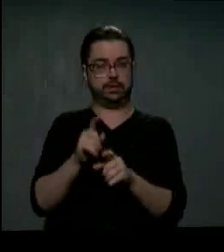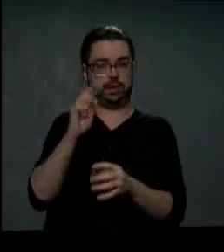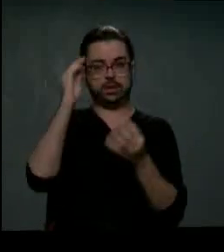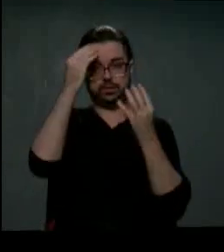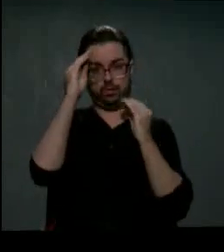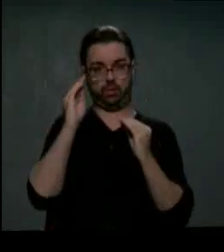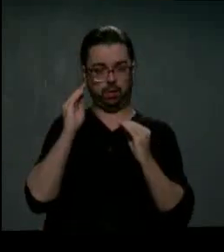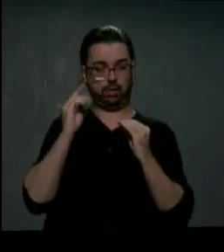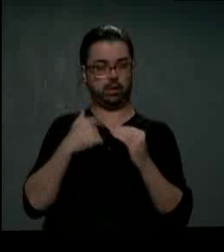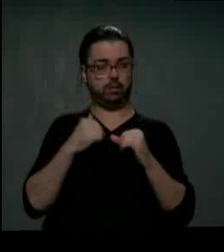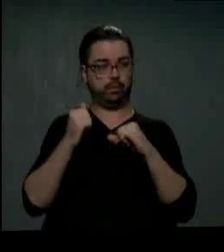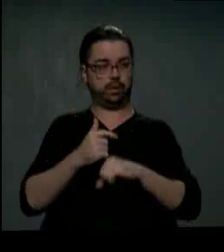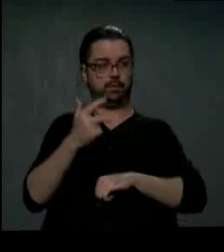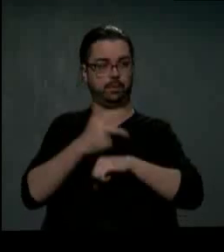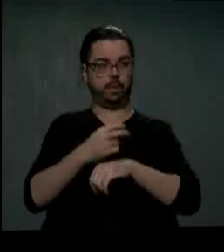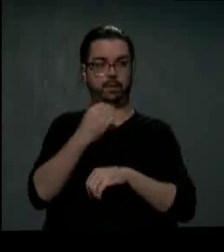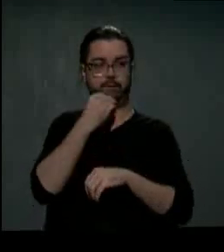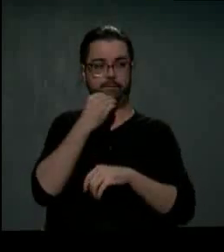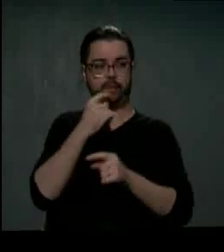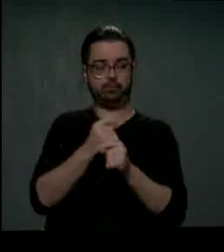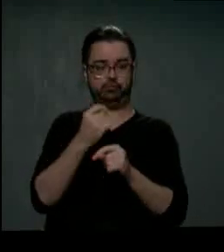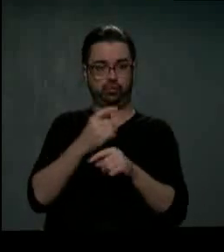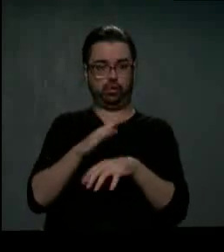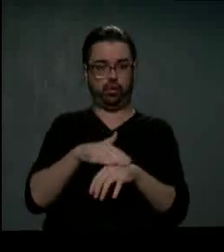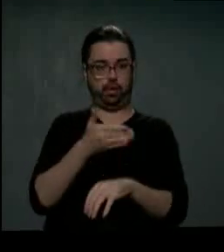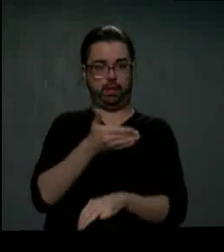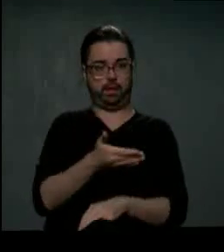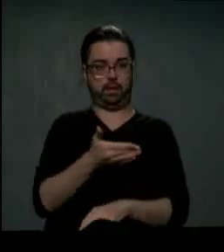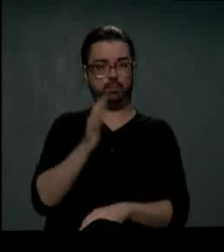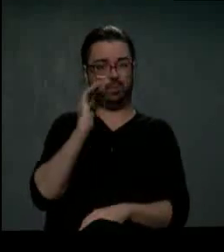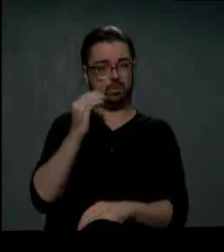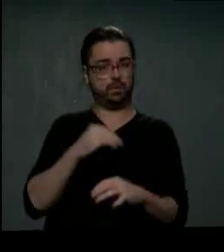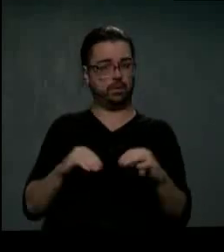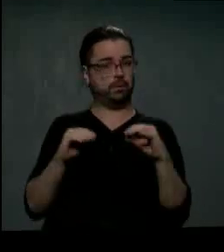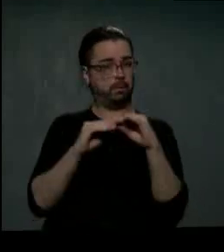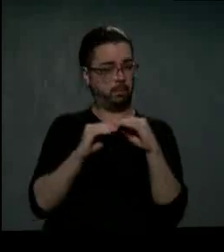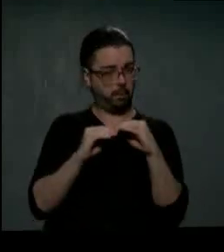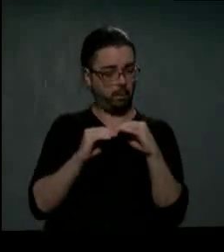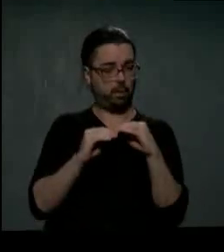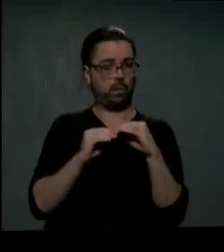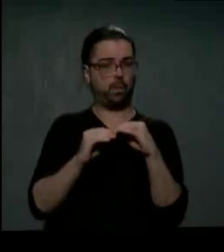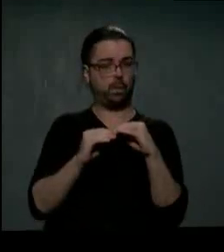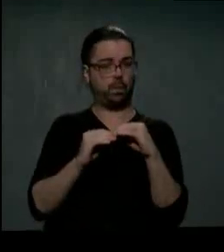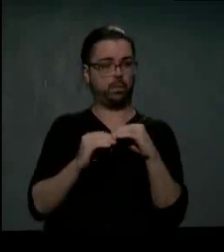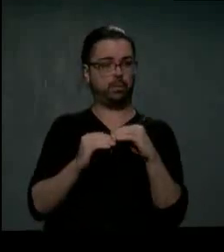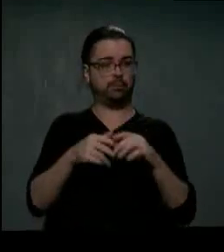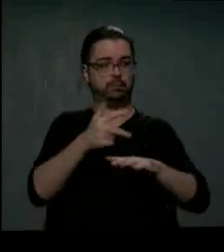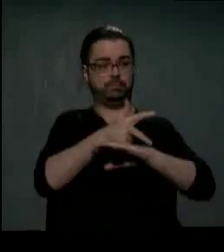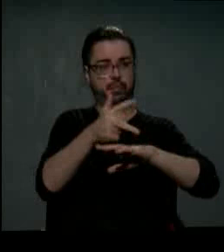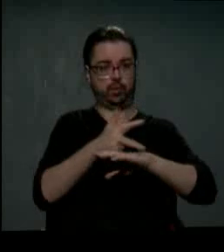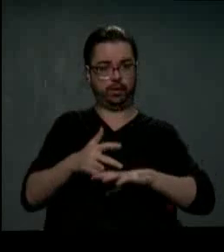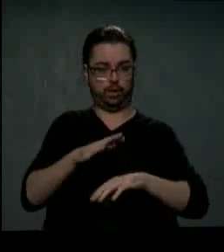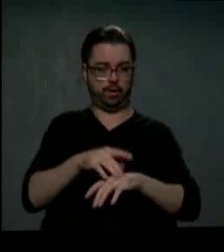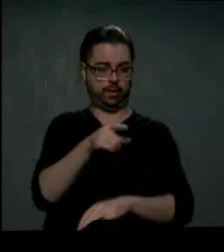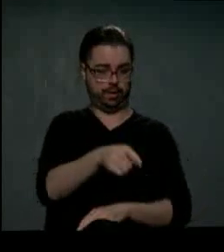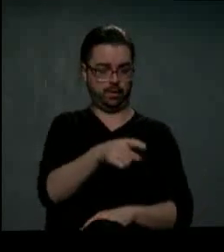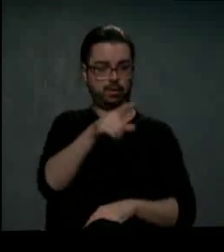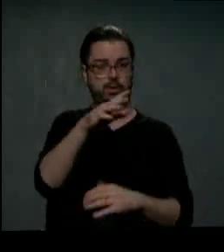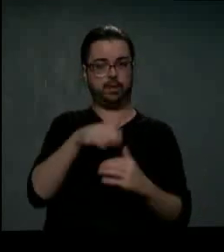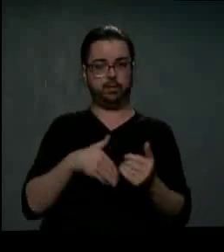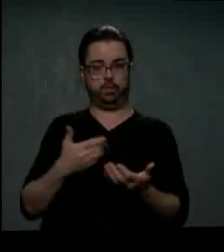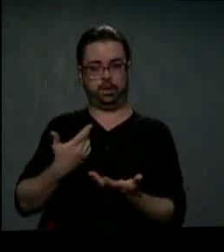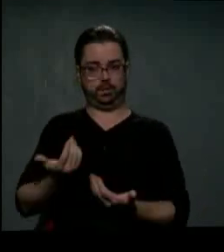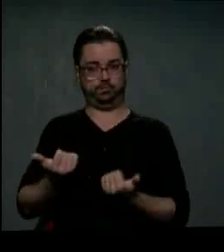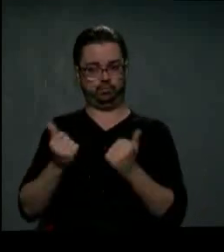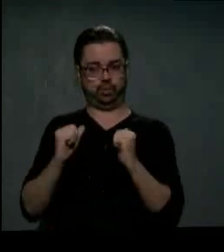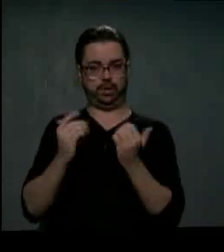salon, and we can park a food truck on there and probably have more parking on that property than I'm trying to